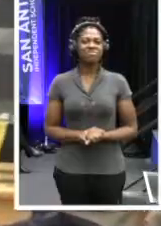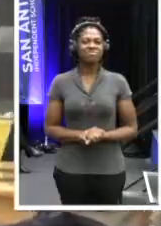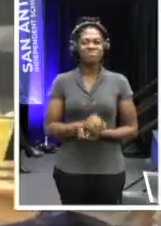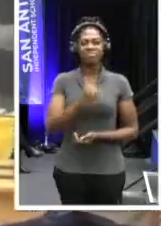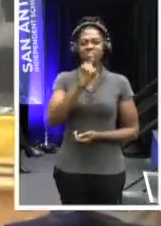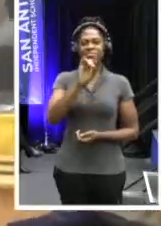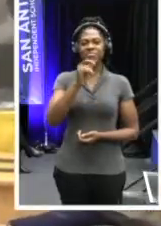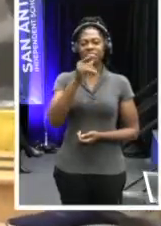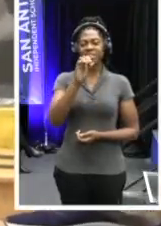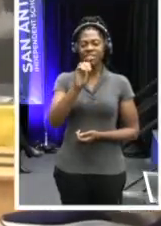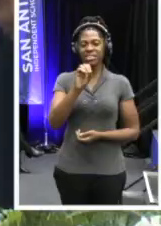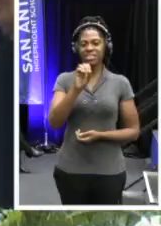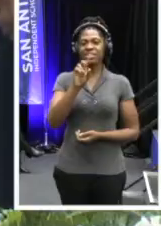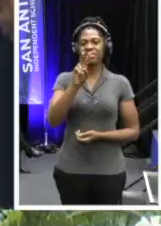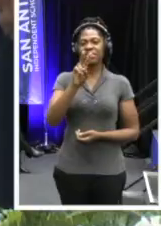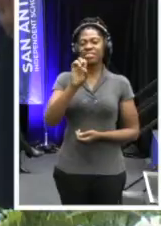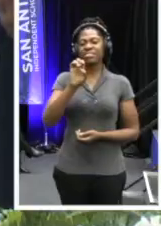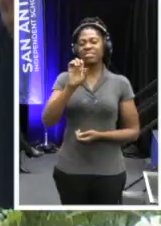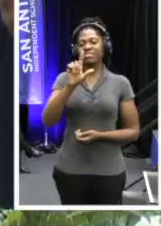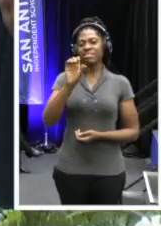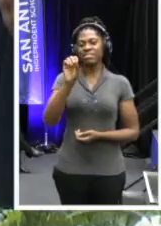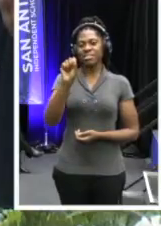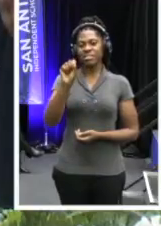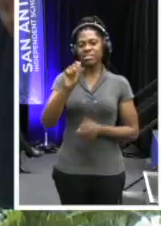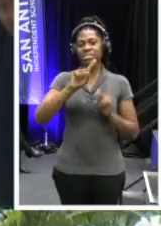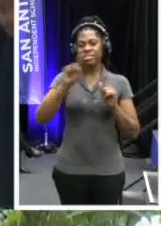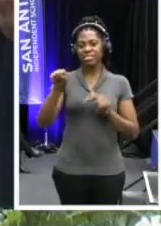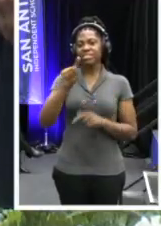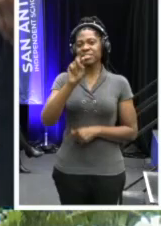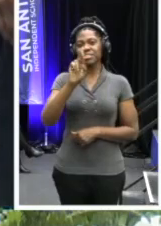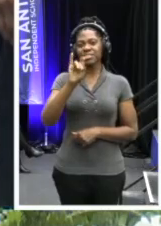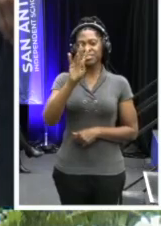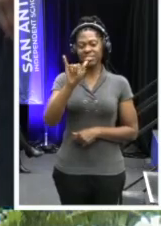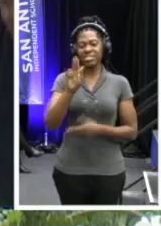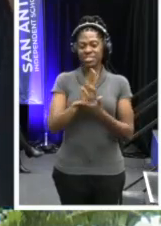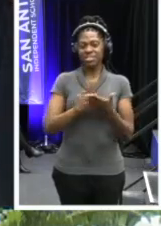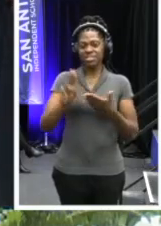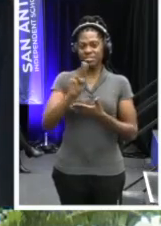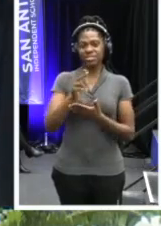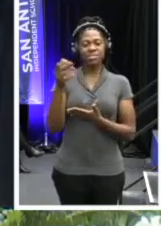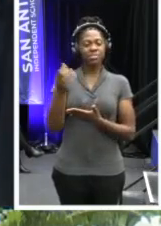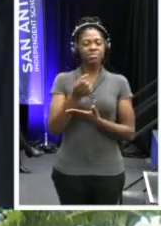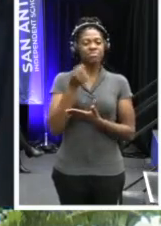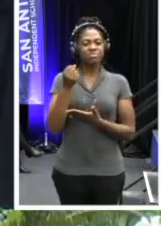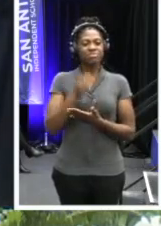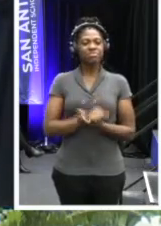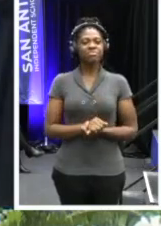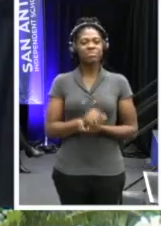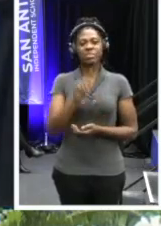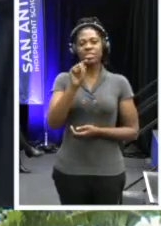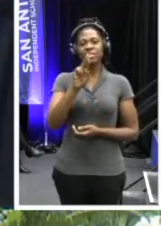Diego Jacob Veloz will be attending Trinity University, recipient of the Trinity Murchison